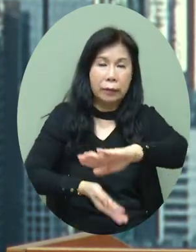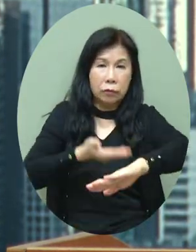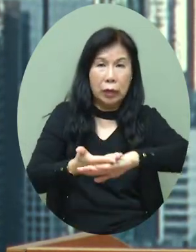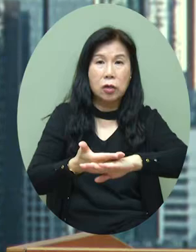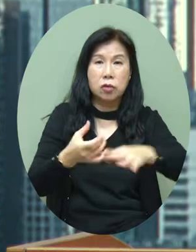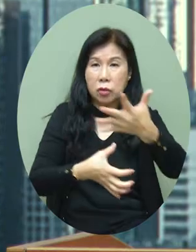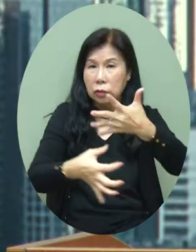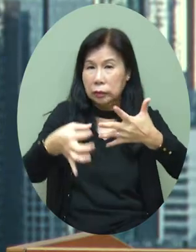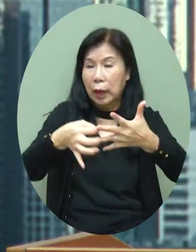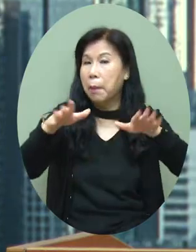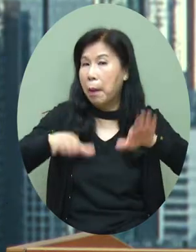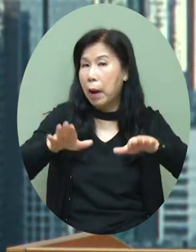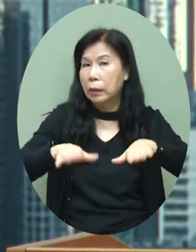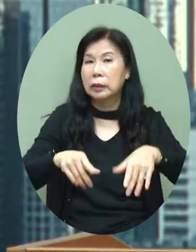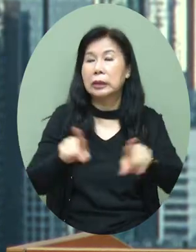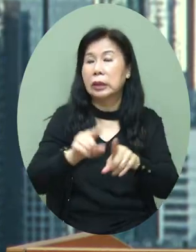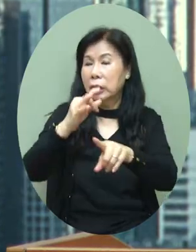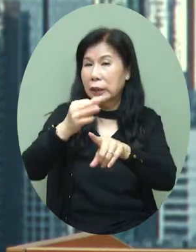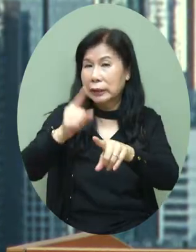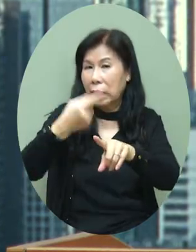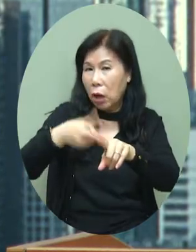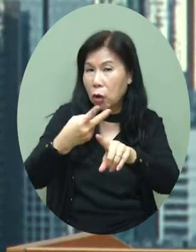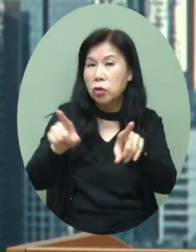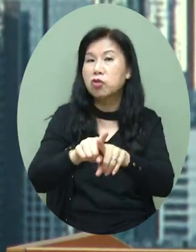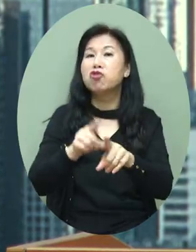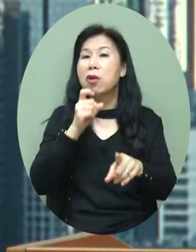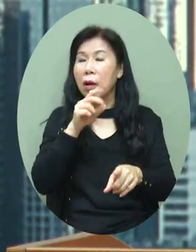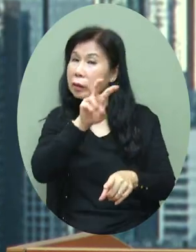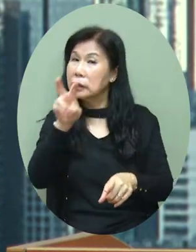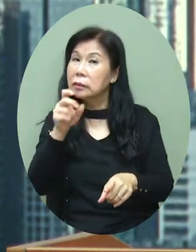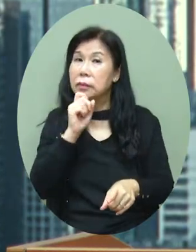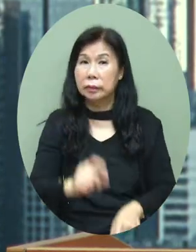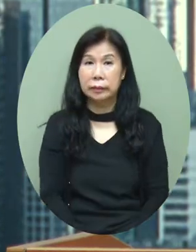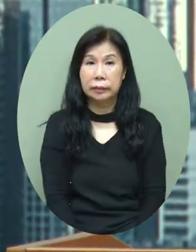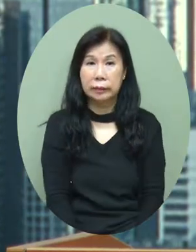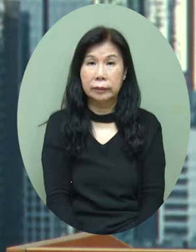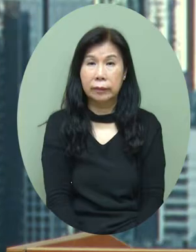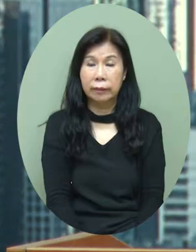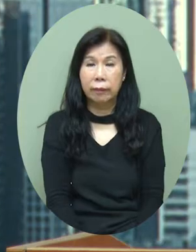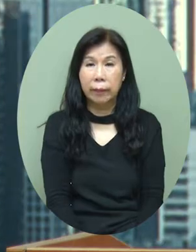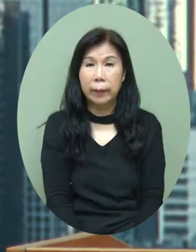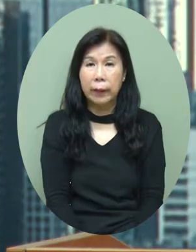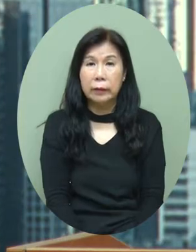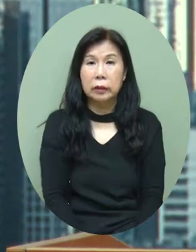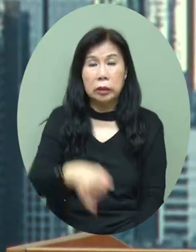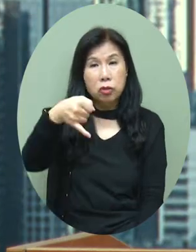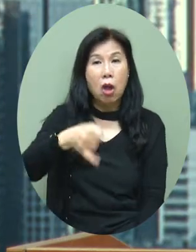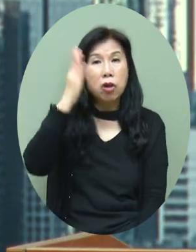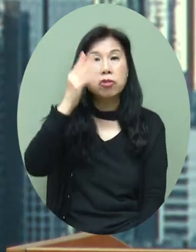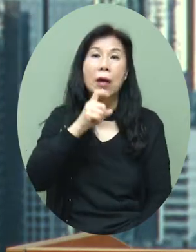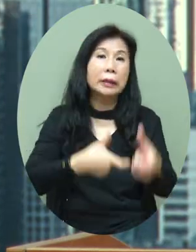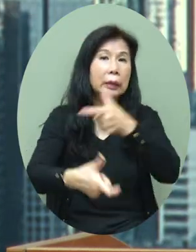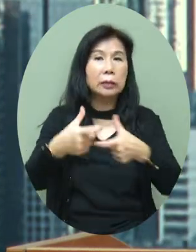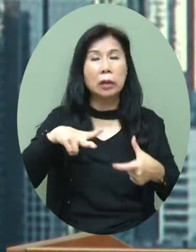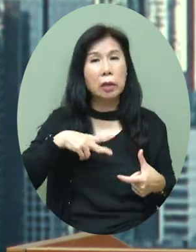the local economic situation will continue to improve depends very much on whether the epidemic will be